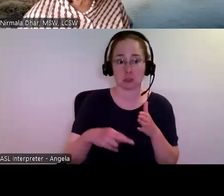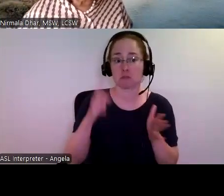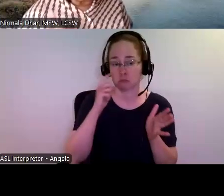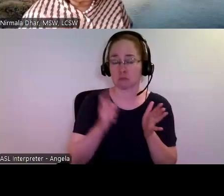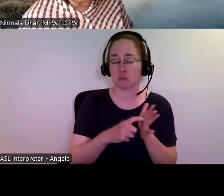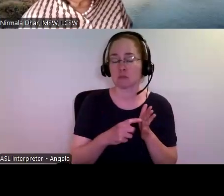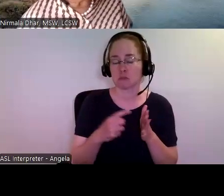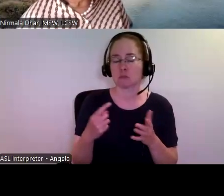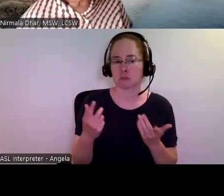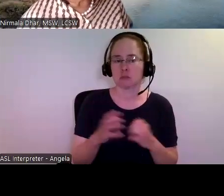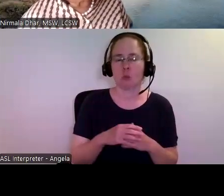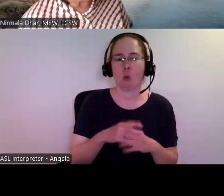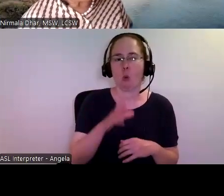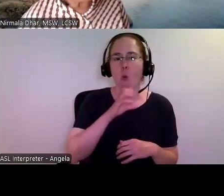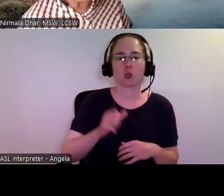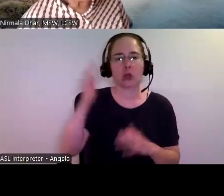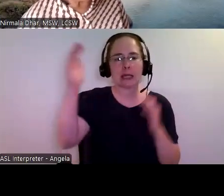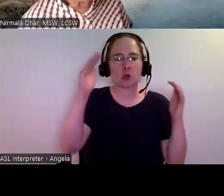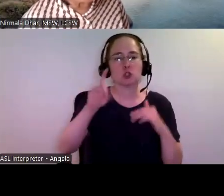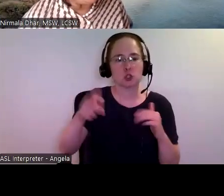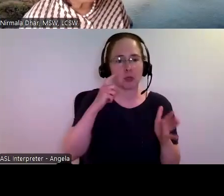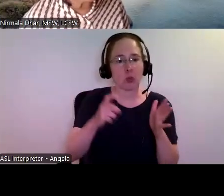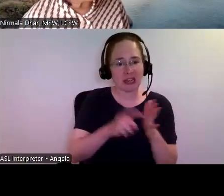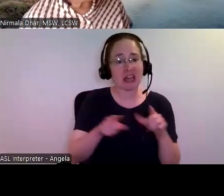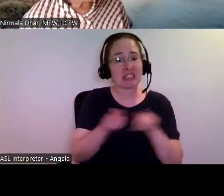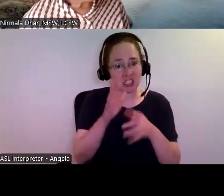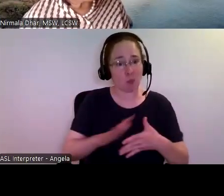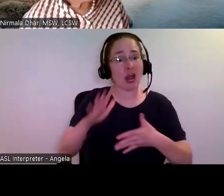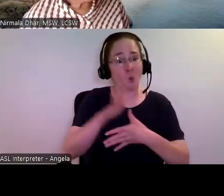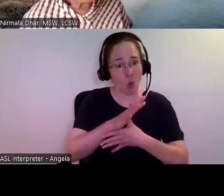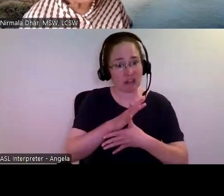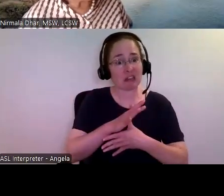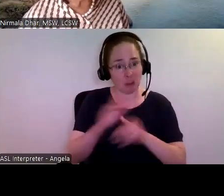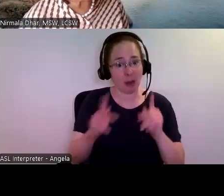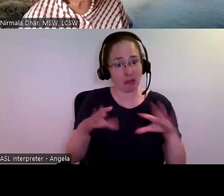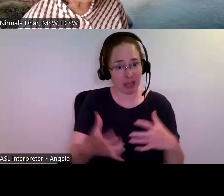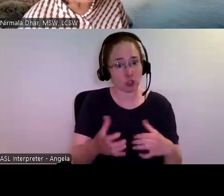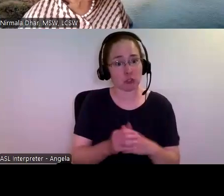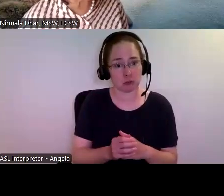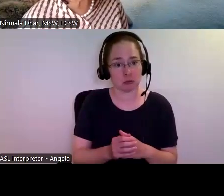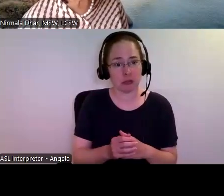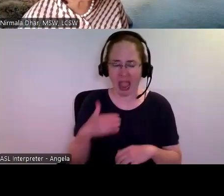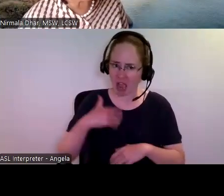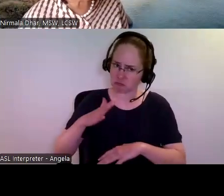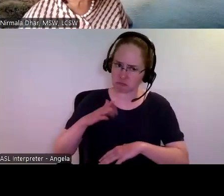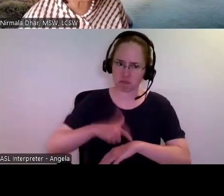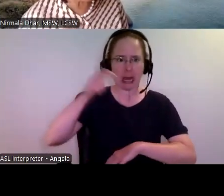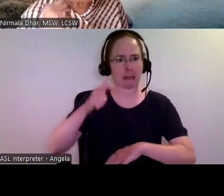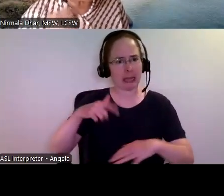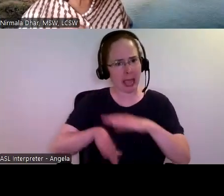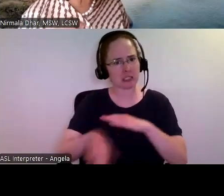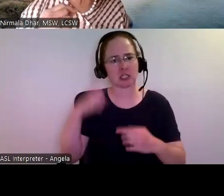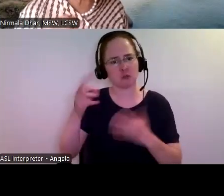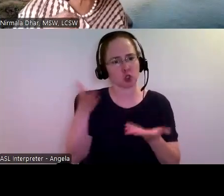at. Older adults should be recognized as a priority population, have timely access to services that